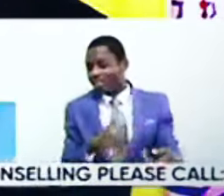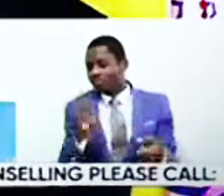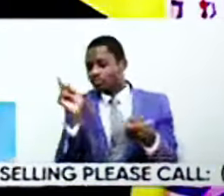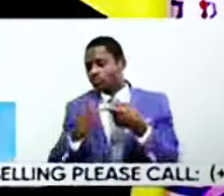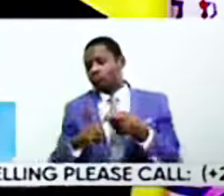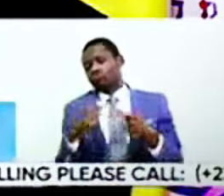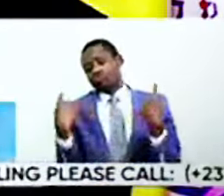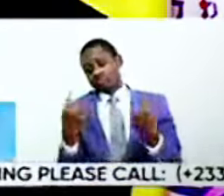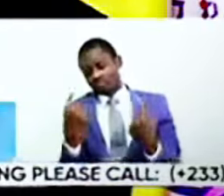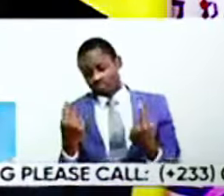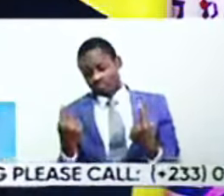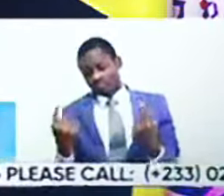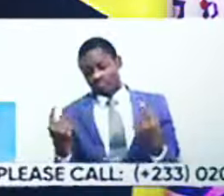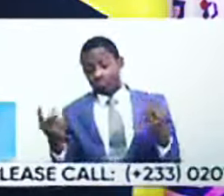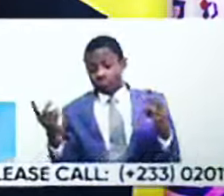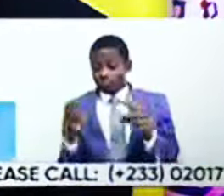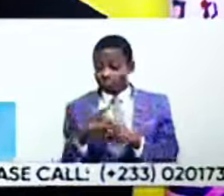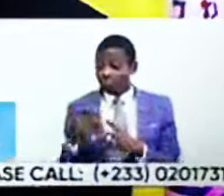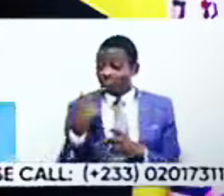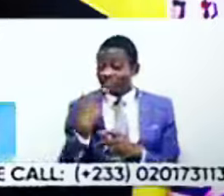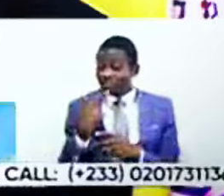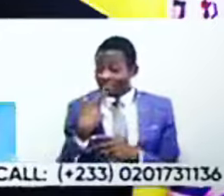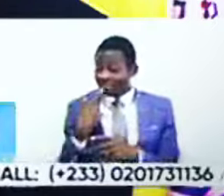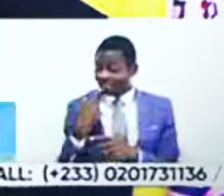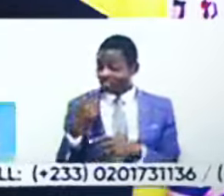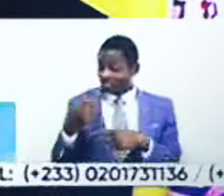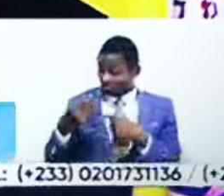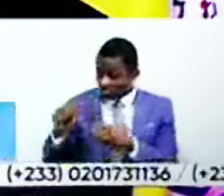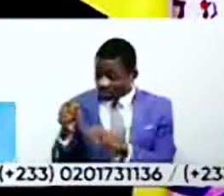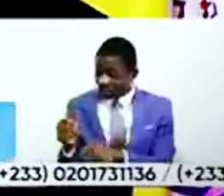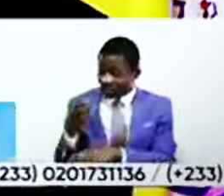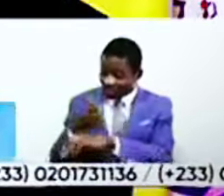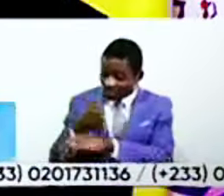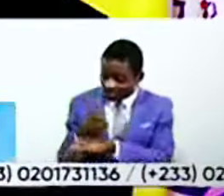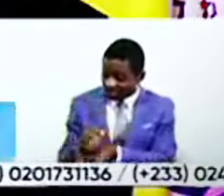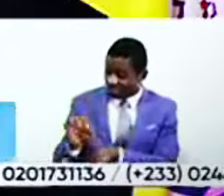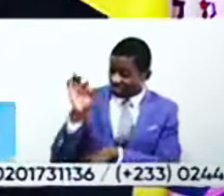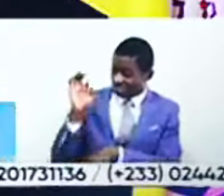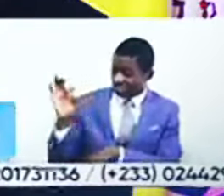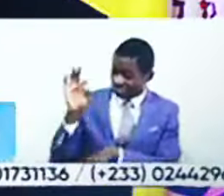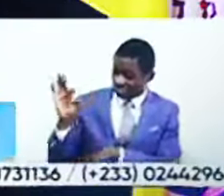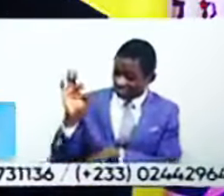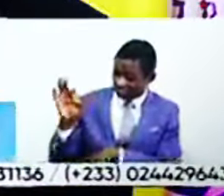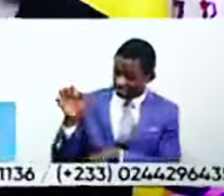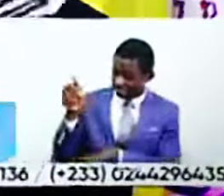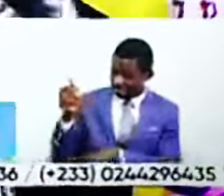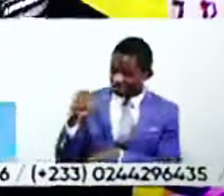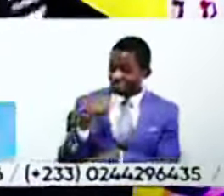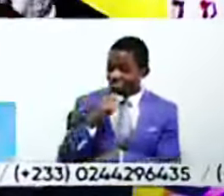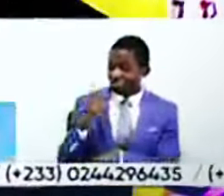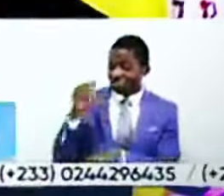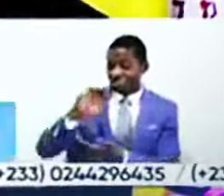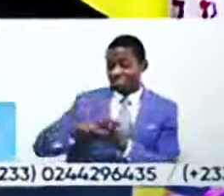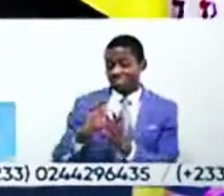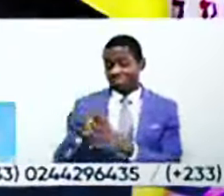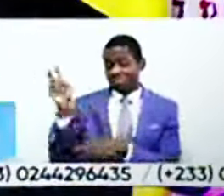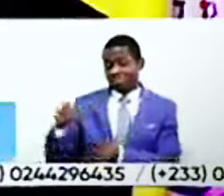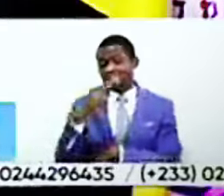I myself will not be disqualified for this prize. I bring my body under